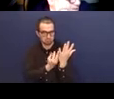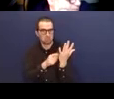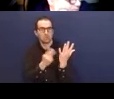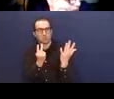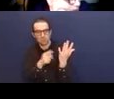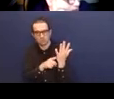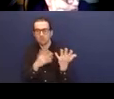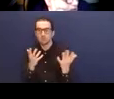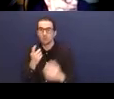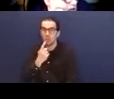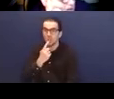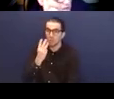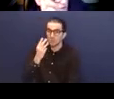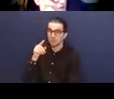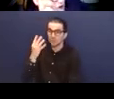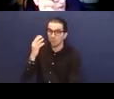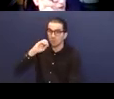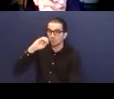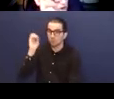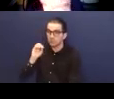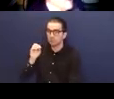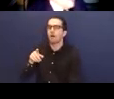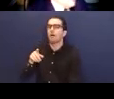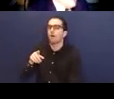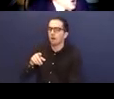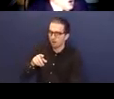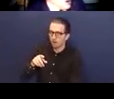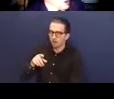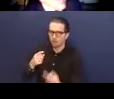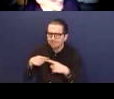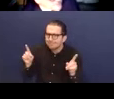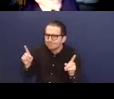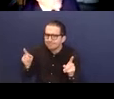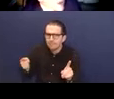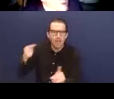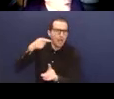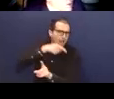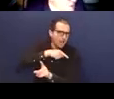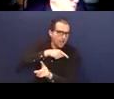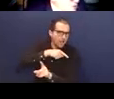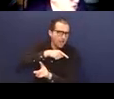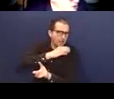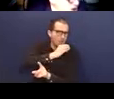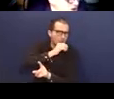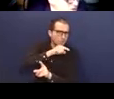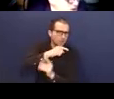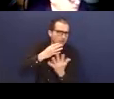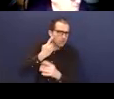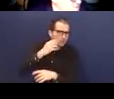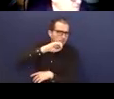1990? And to show how the degrees in difficulty work, so remember what those